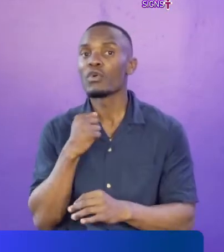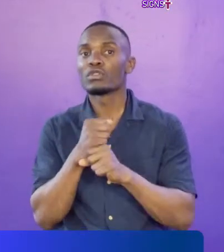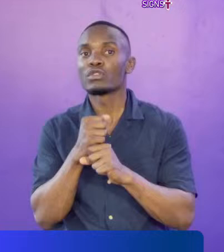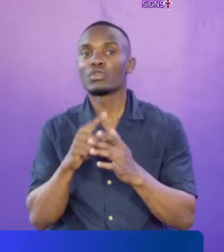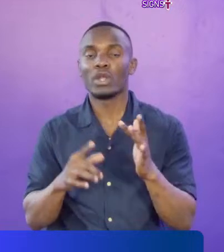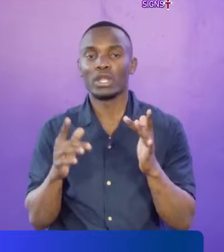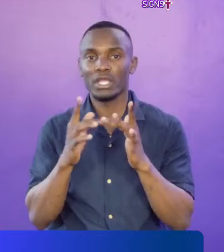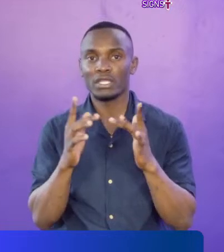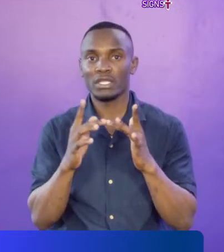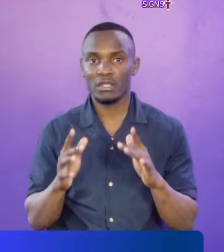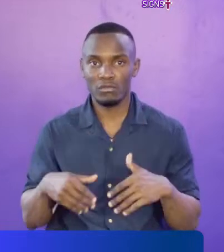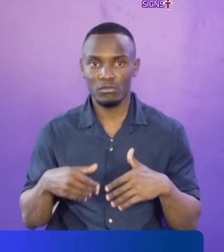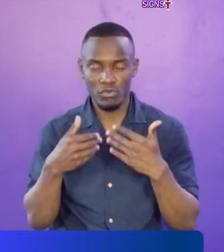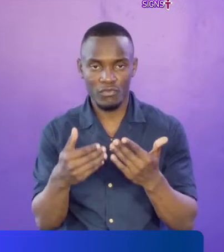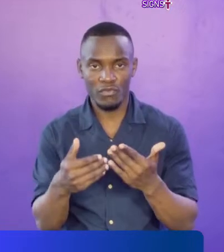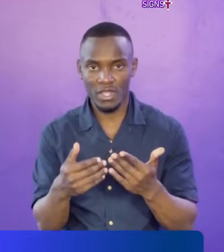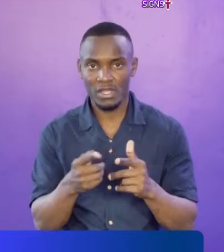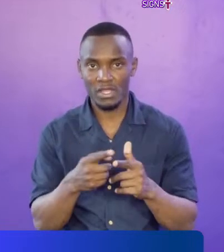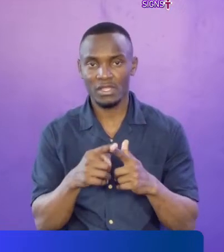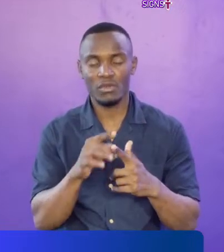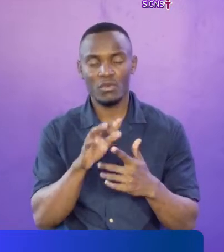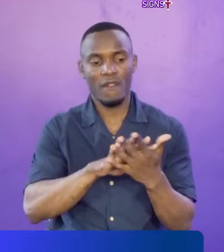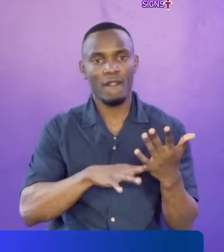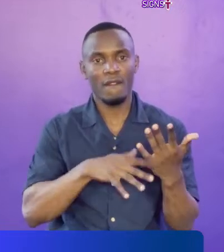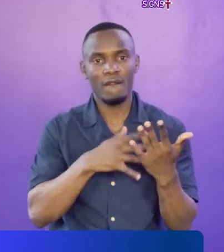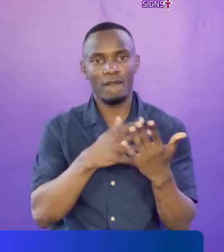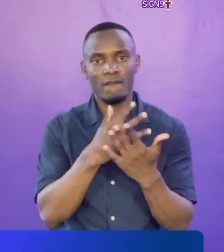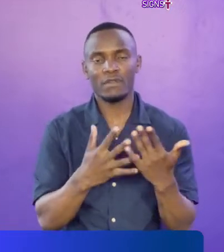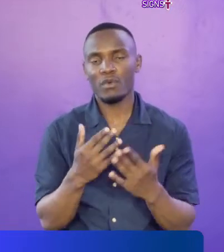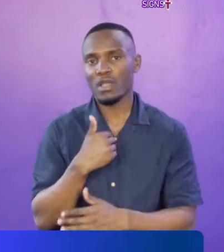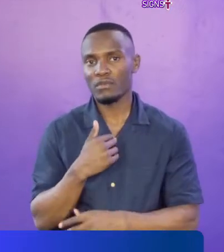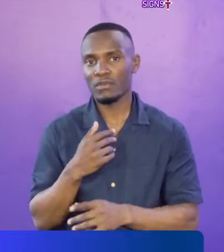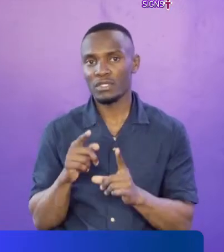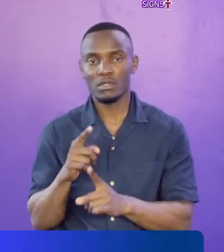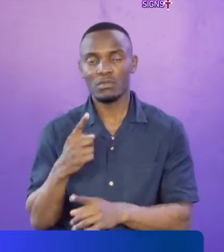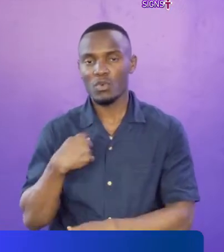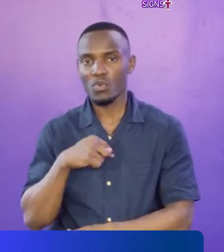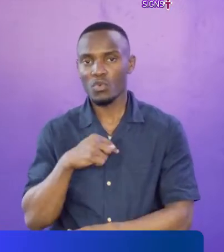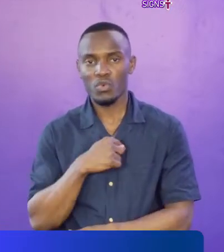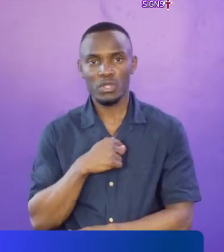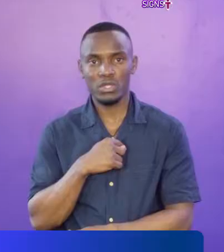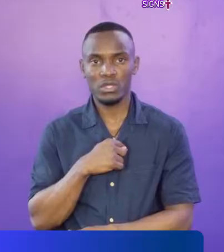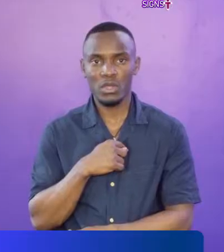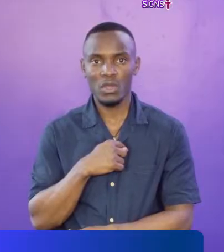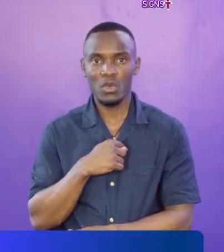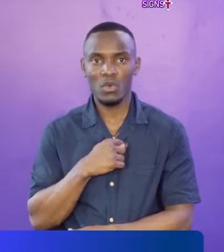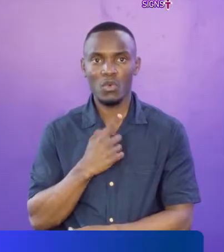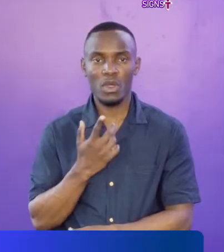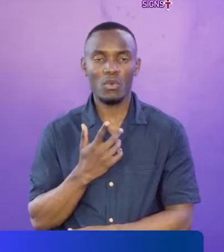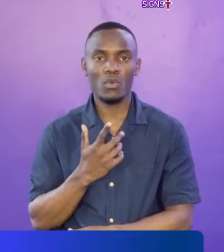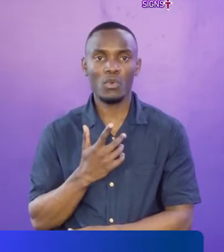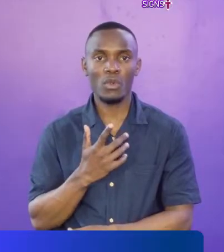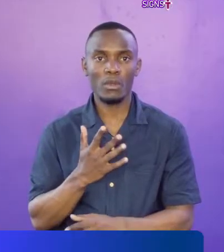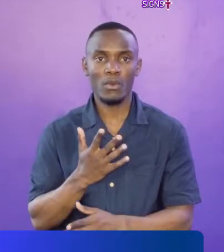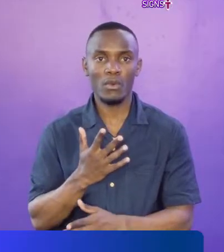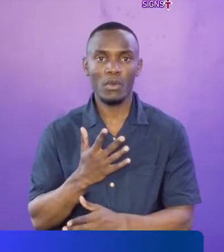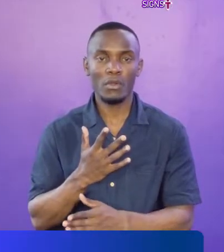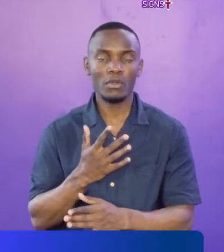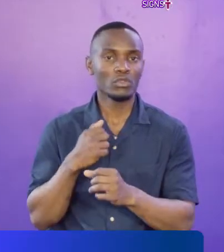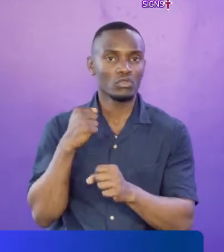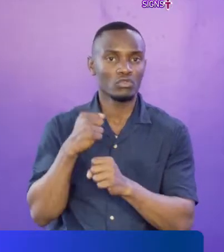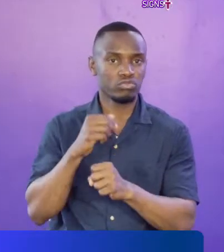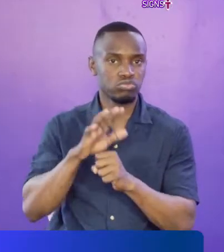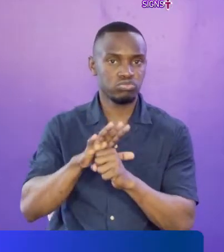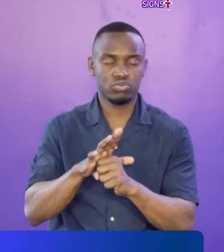there is a framework, and that one, KICTANET really played a very key role in ensuring that we have that. And then come